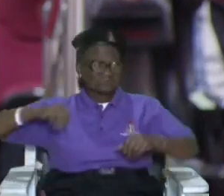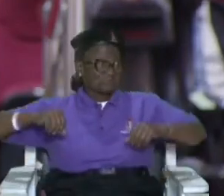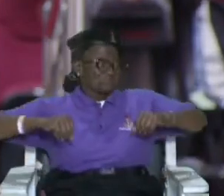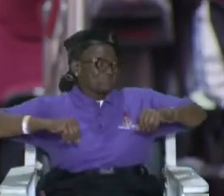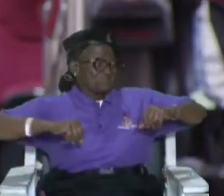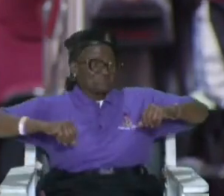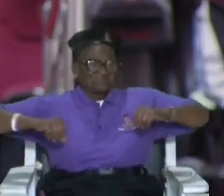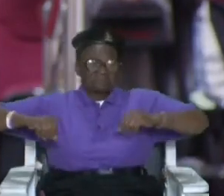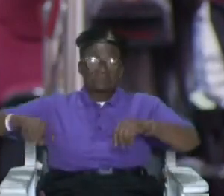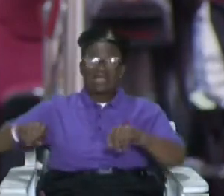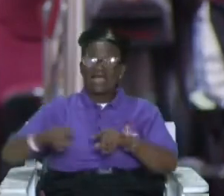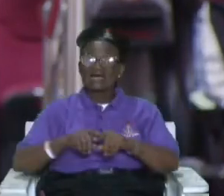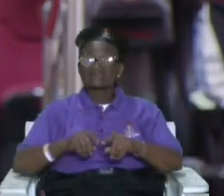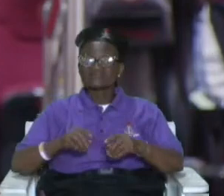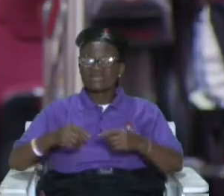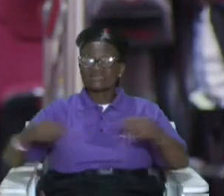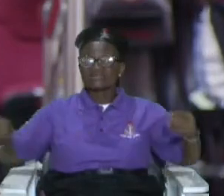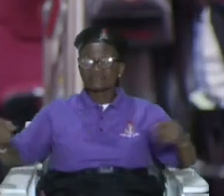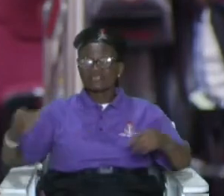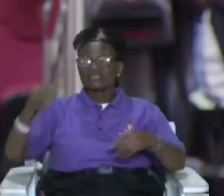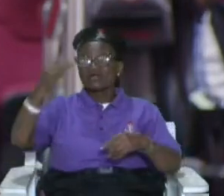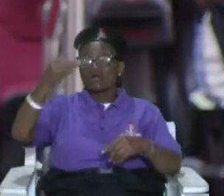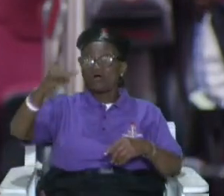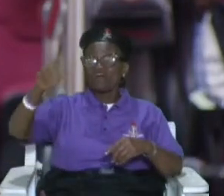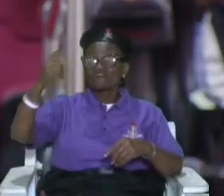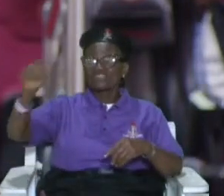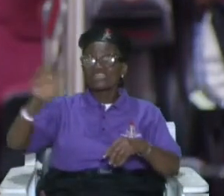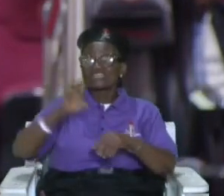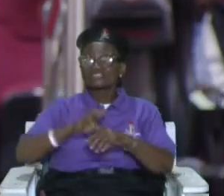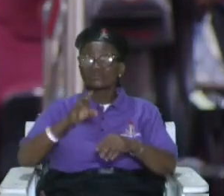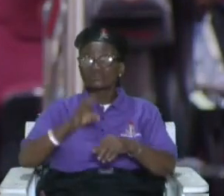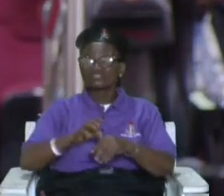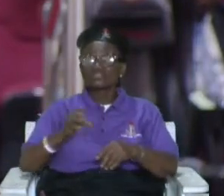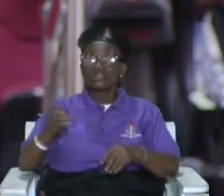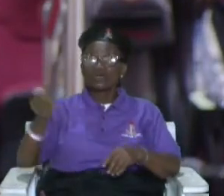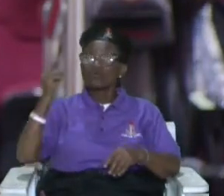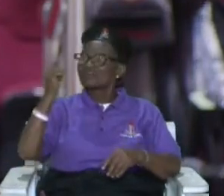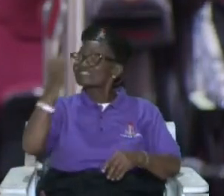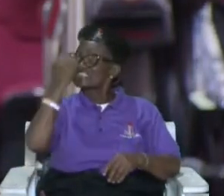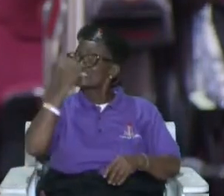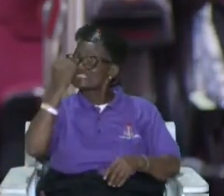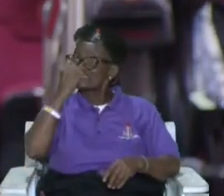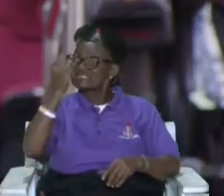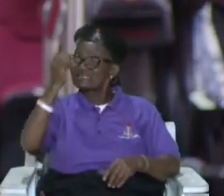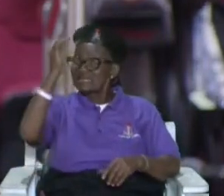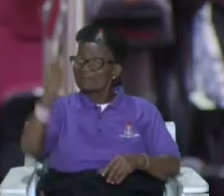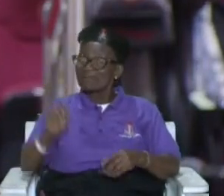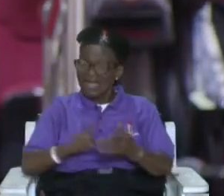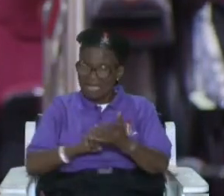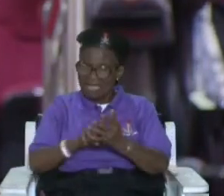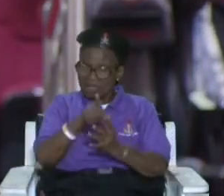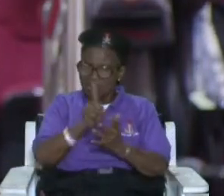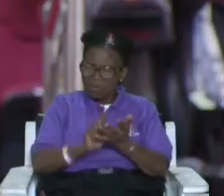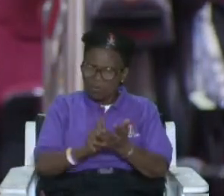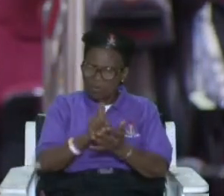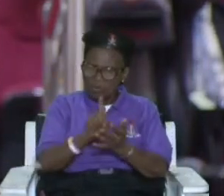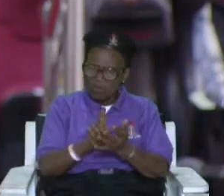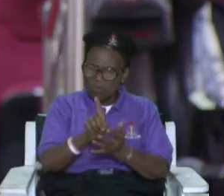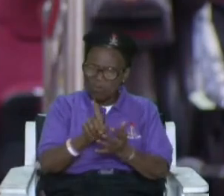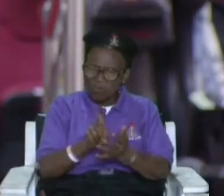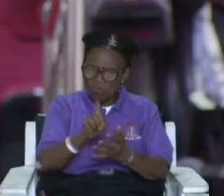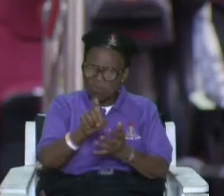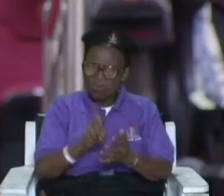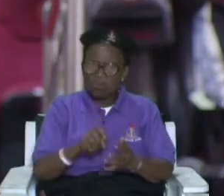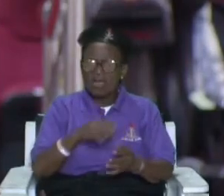the enemy of the church was eaten by worms. And the Bible says after